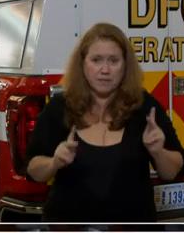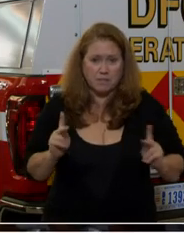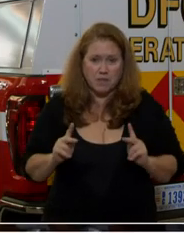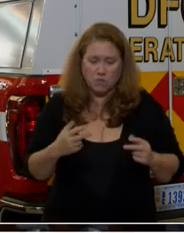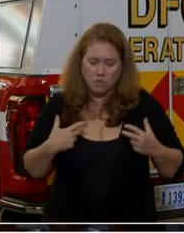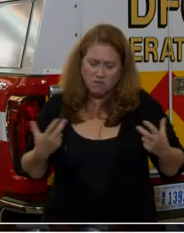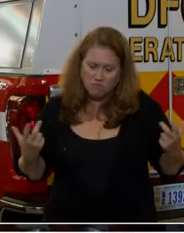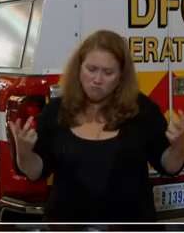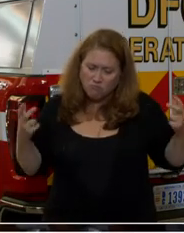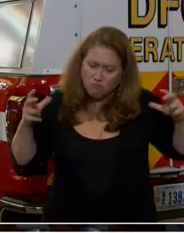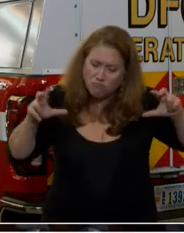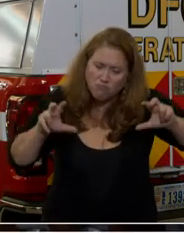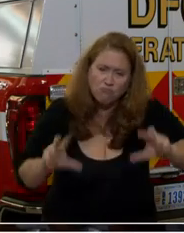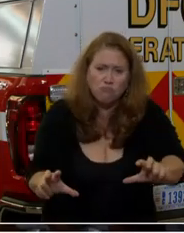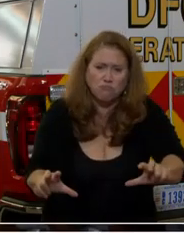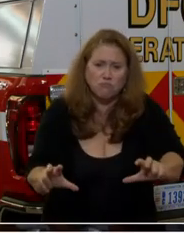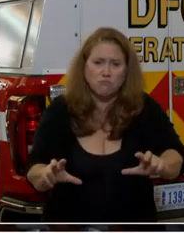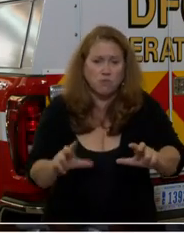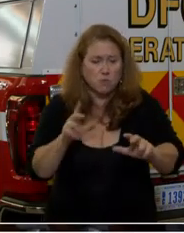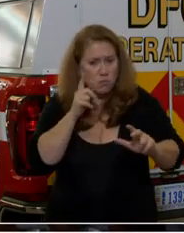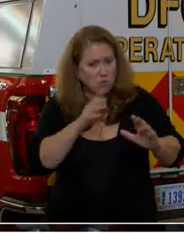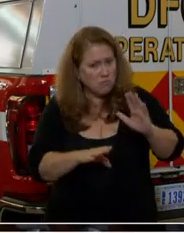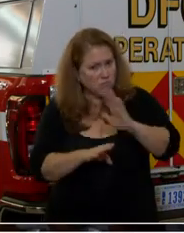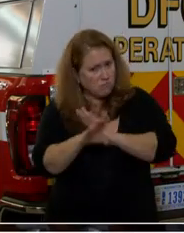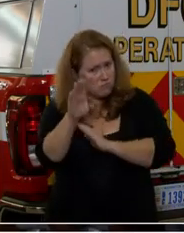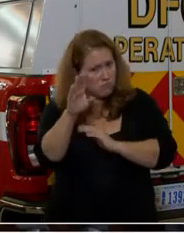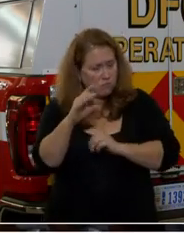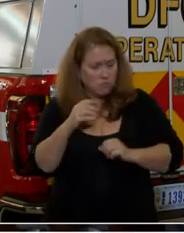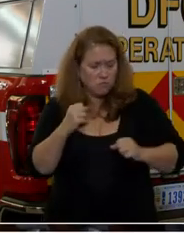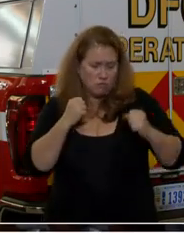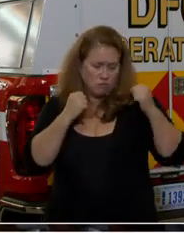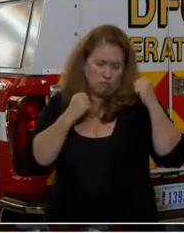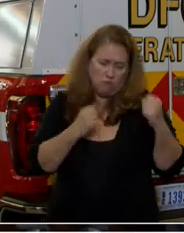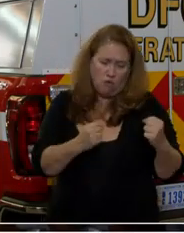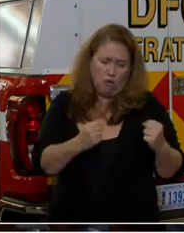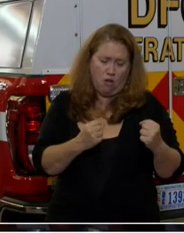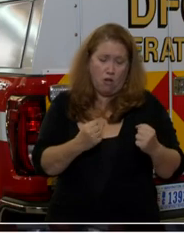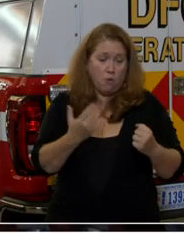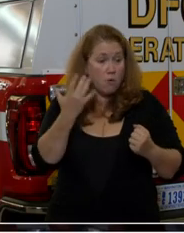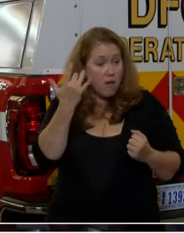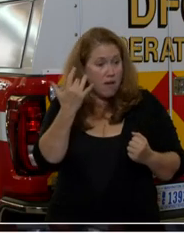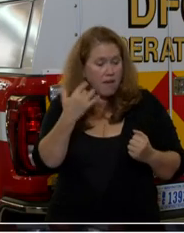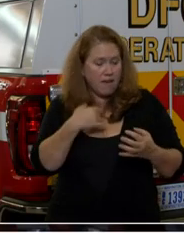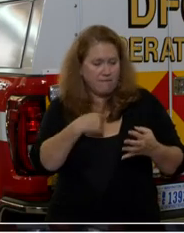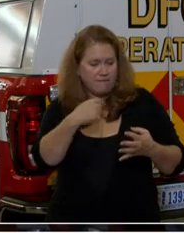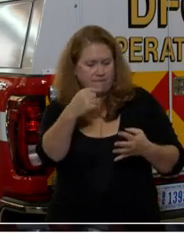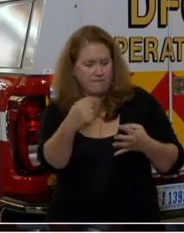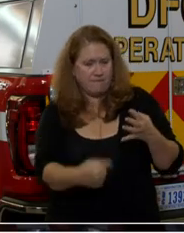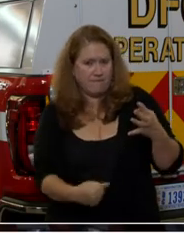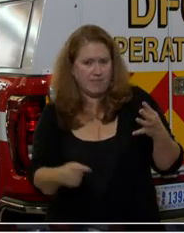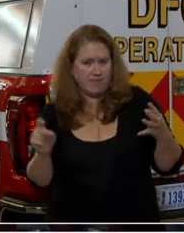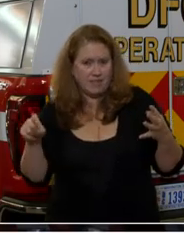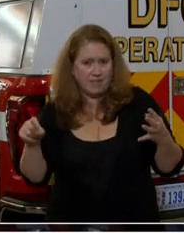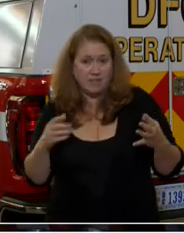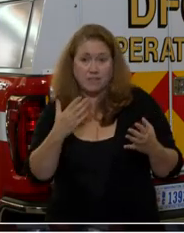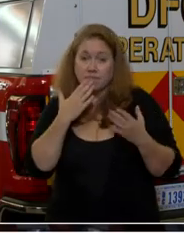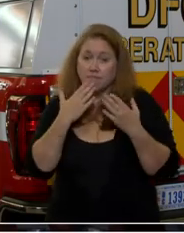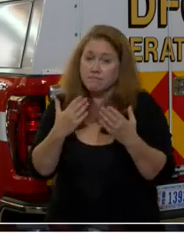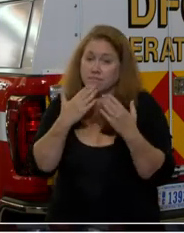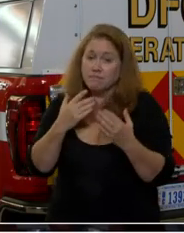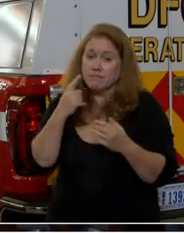district. We are grateful for the courage and bravery that you bring to the job as we stand here.